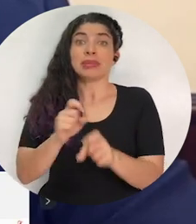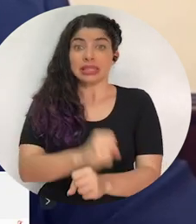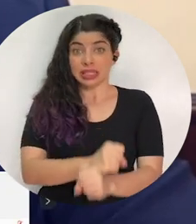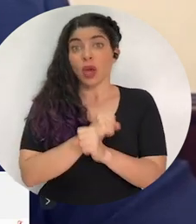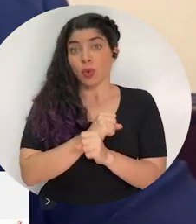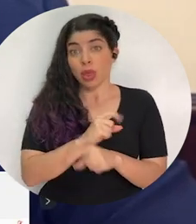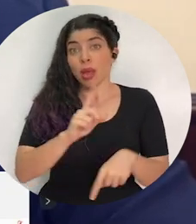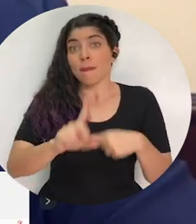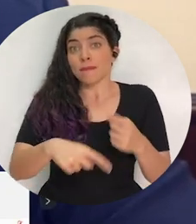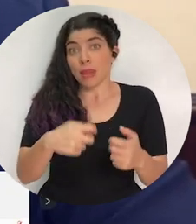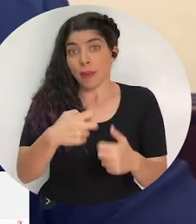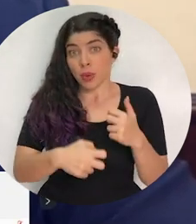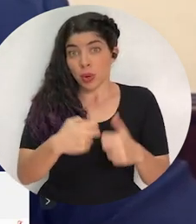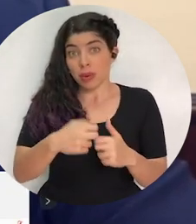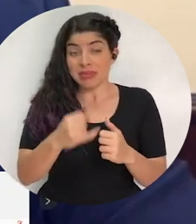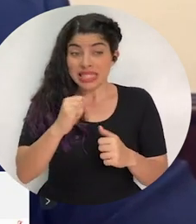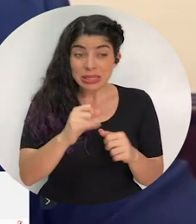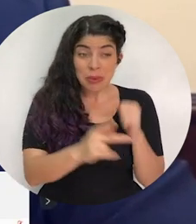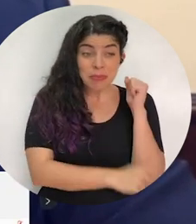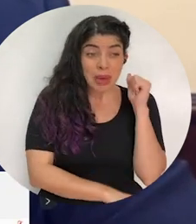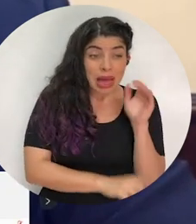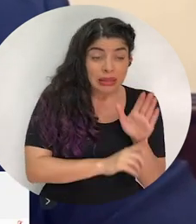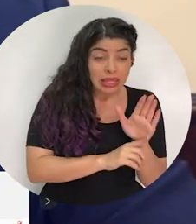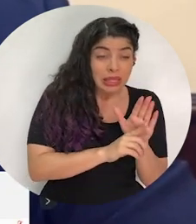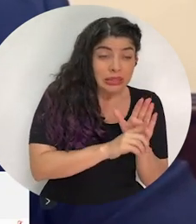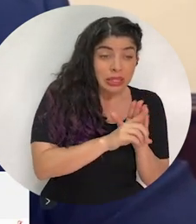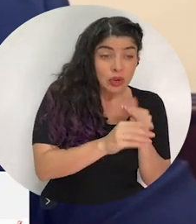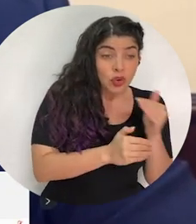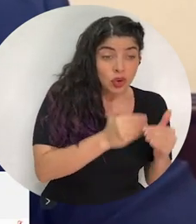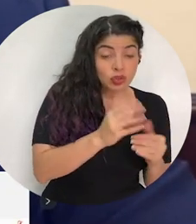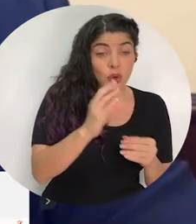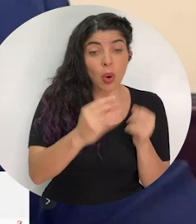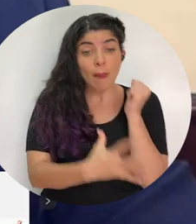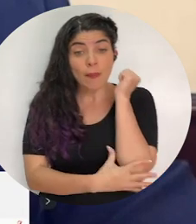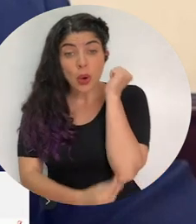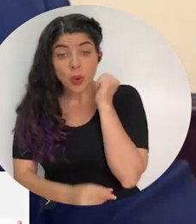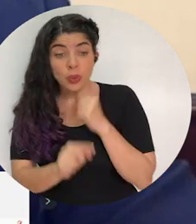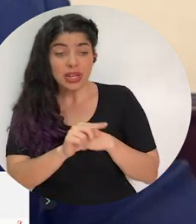Security is also going to be an issue. In emerging and poor countries,